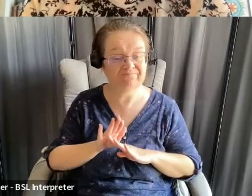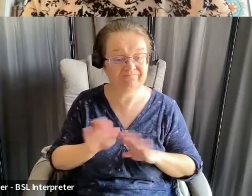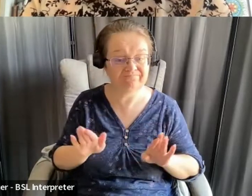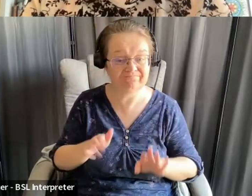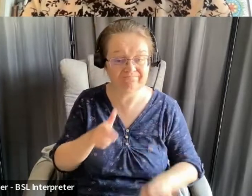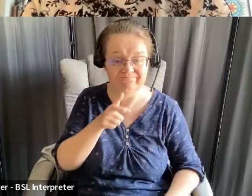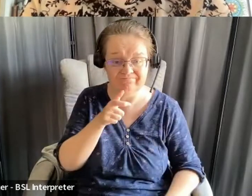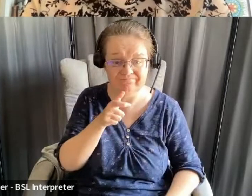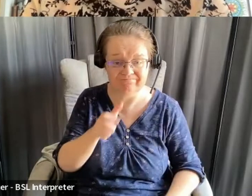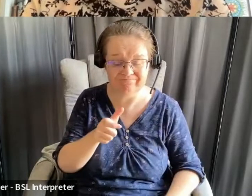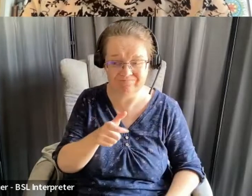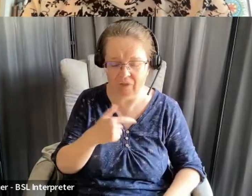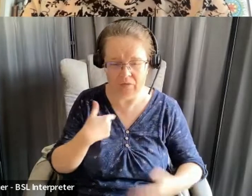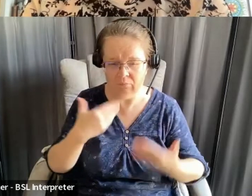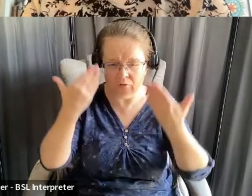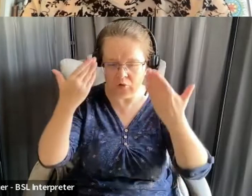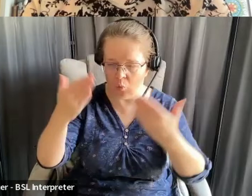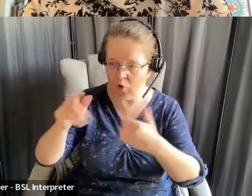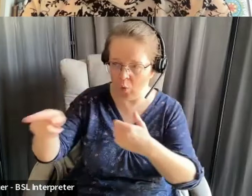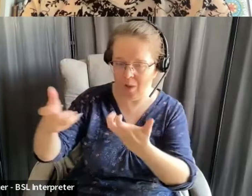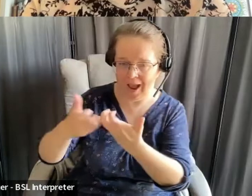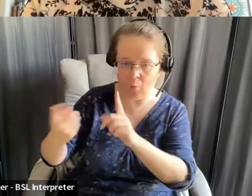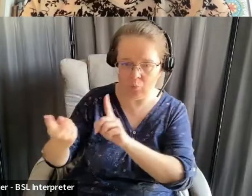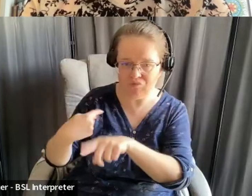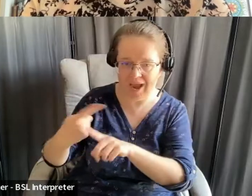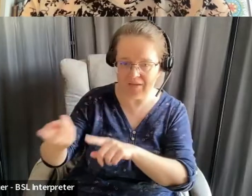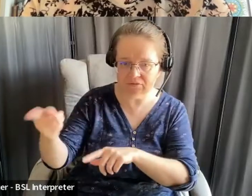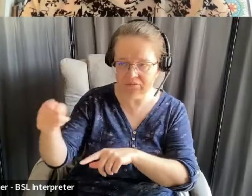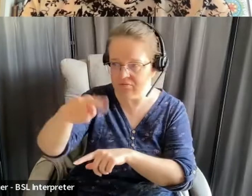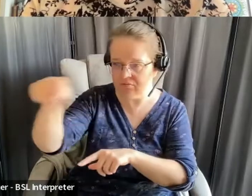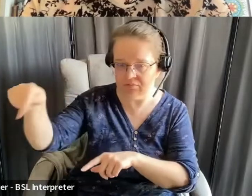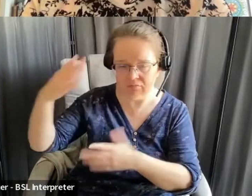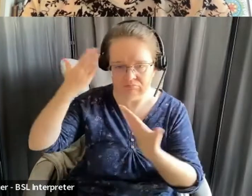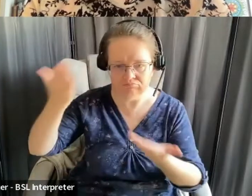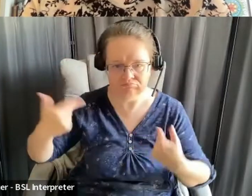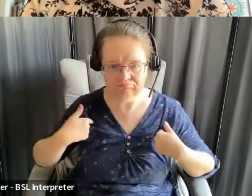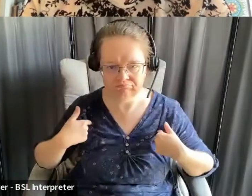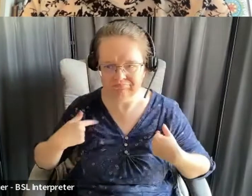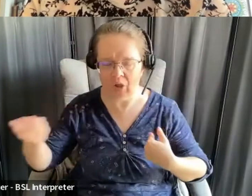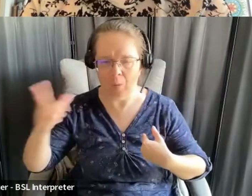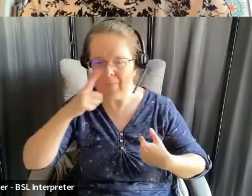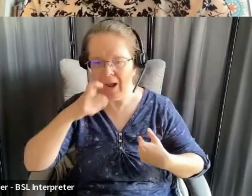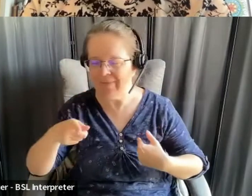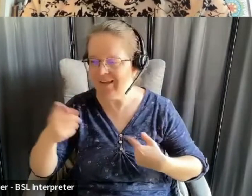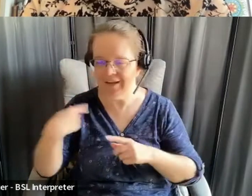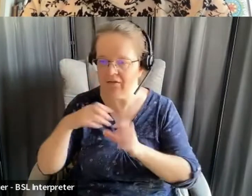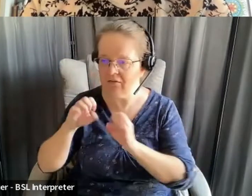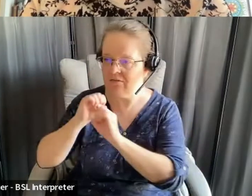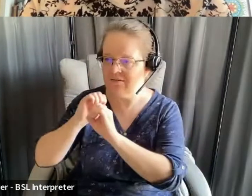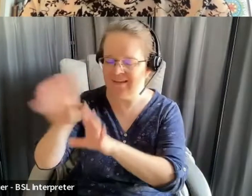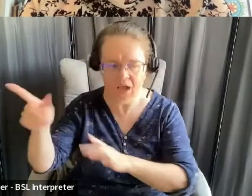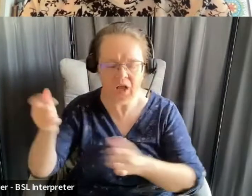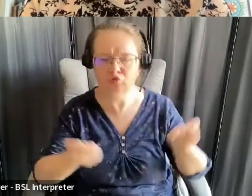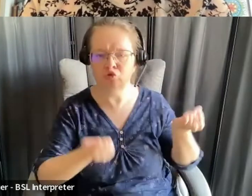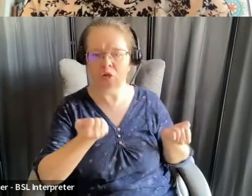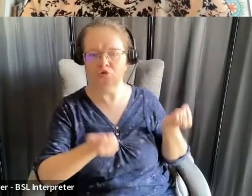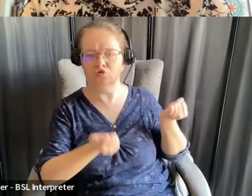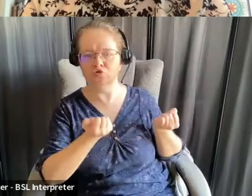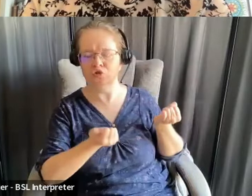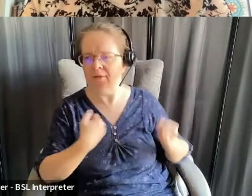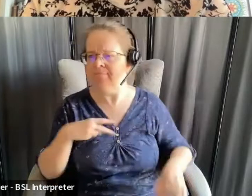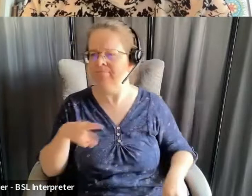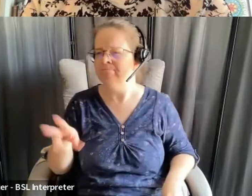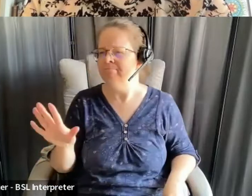simply can't predict in advance or make any kind of judgment as to how that is going to be